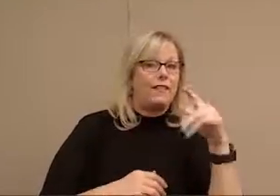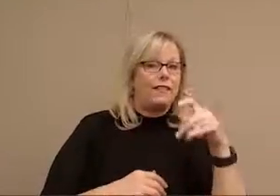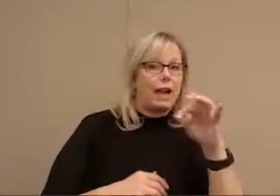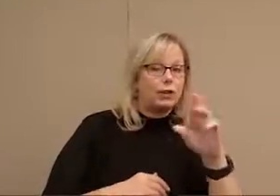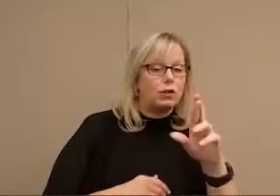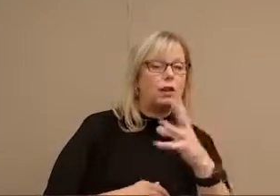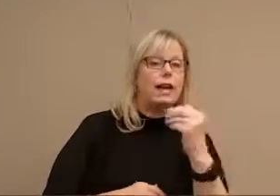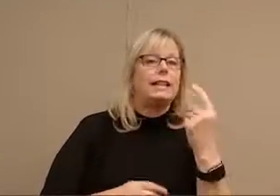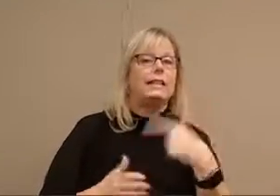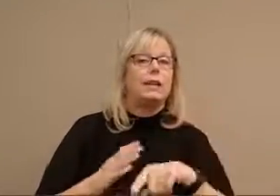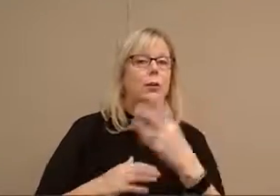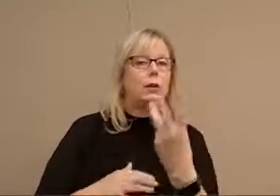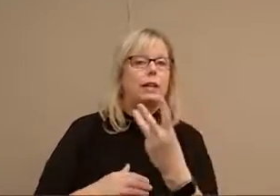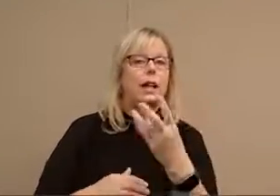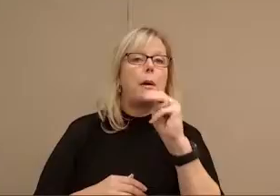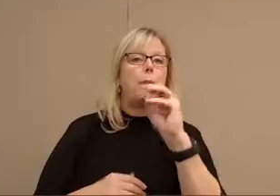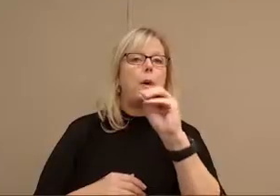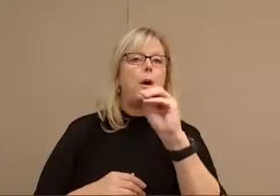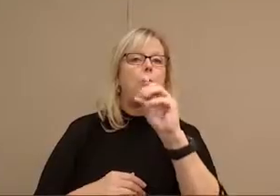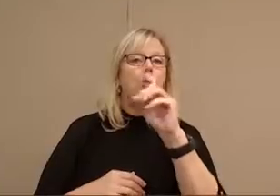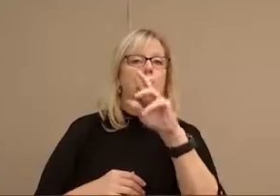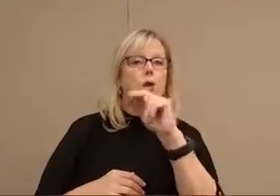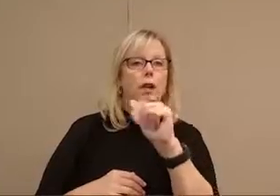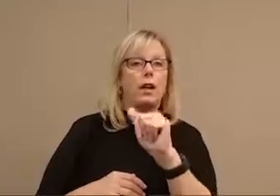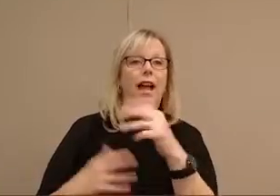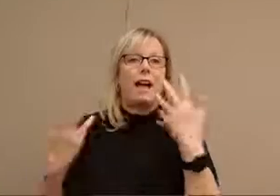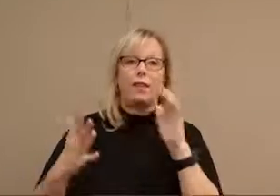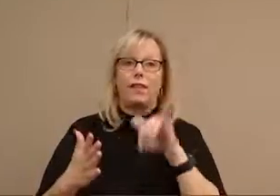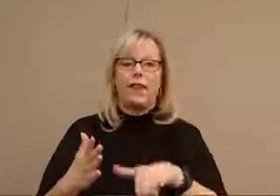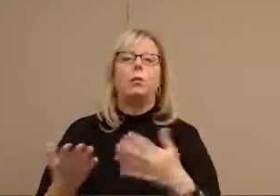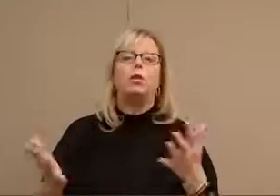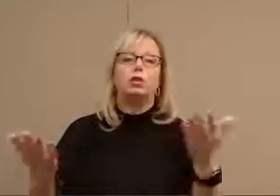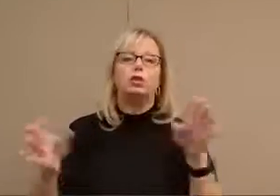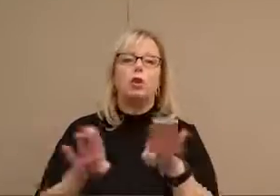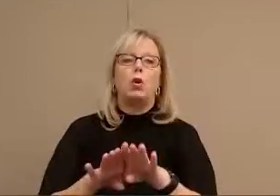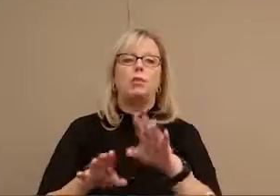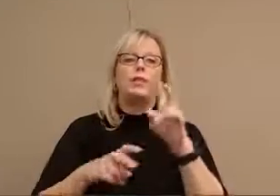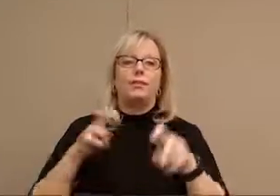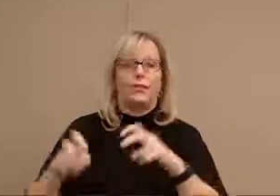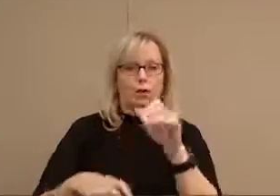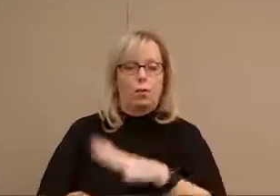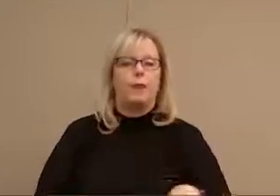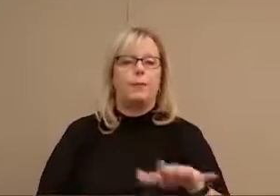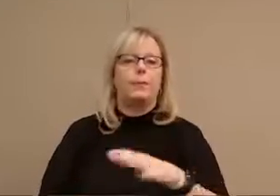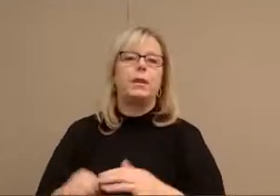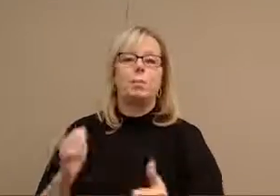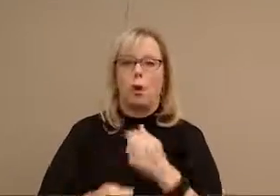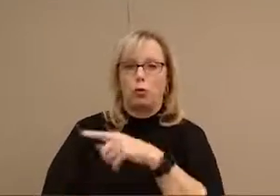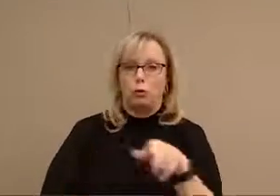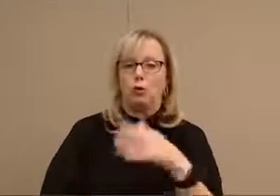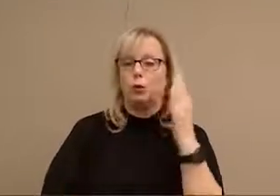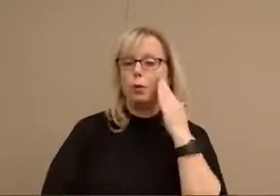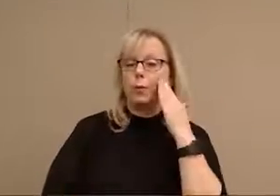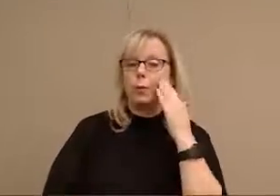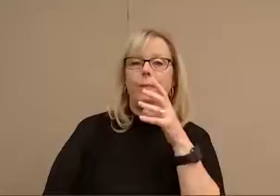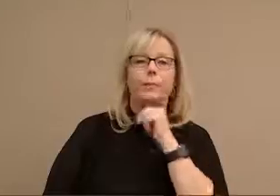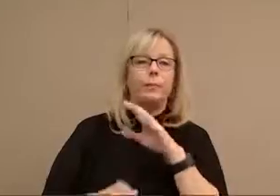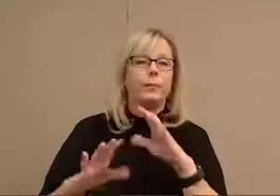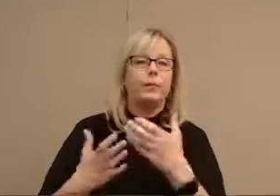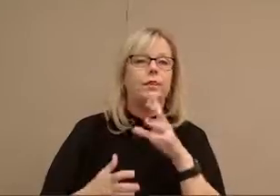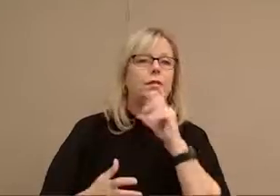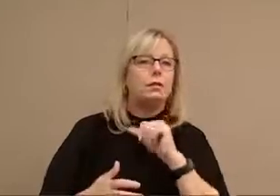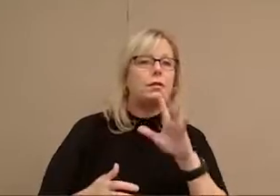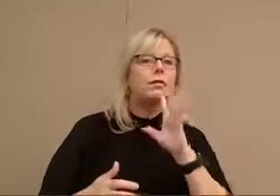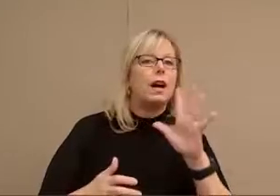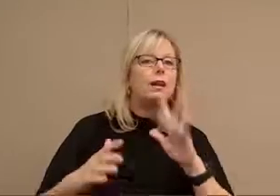will be a Moderna day, after which time we will be closing the fairgrounds down. As most of you know, the age group 5 to 11